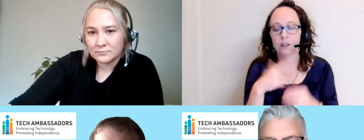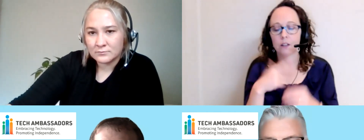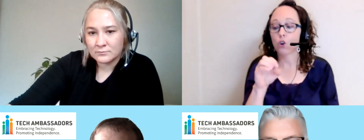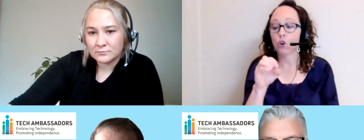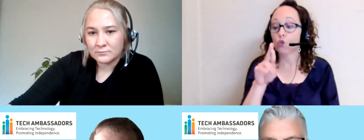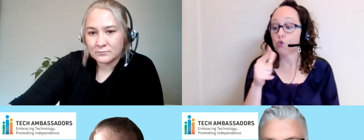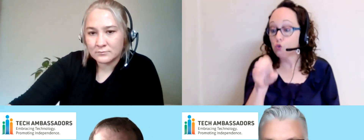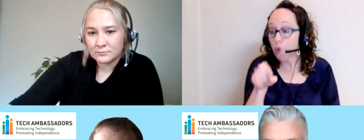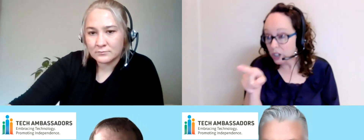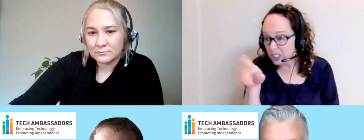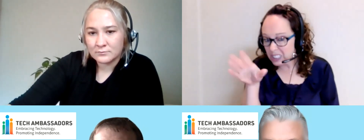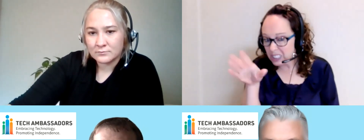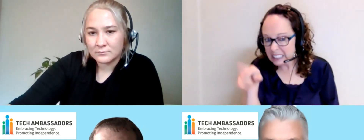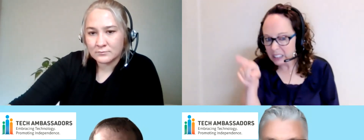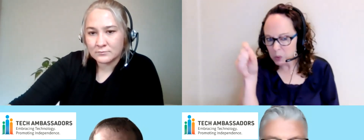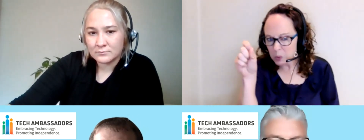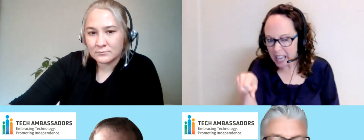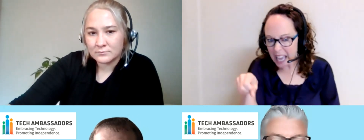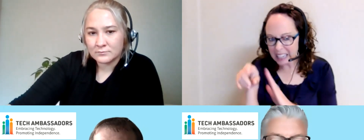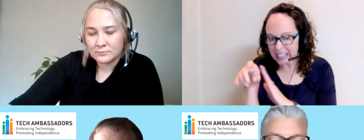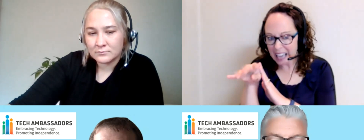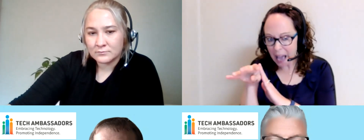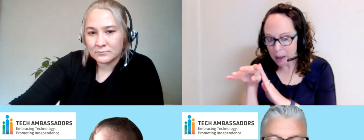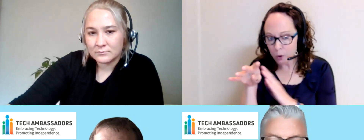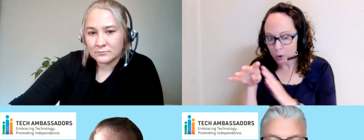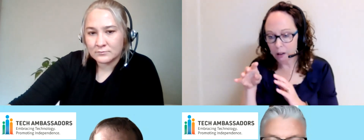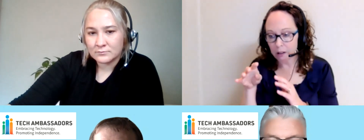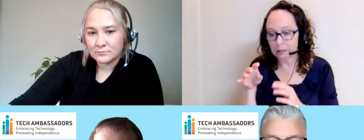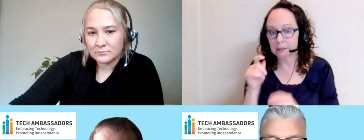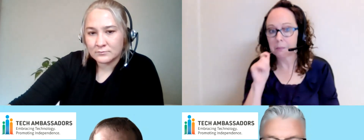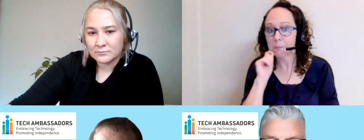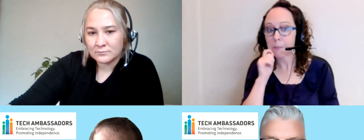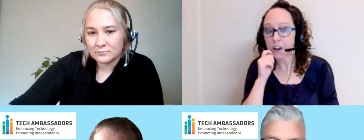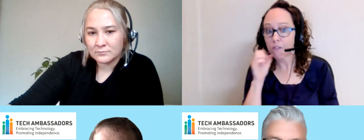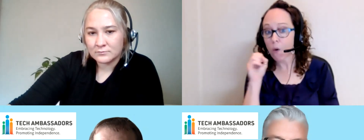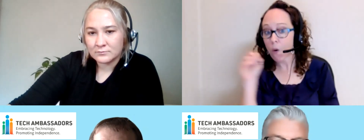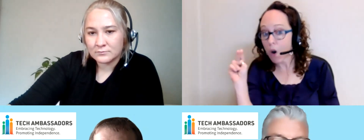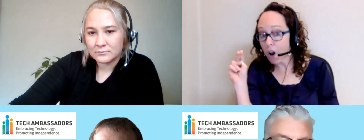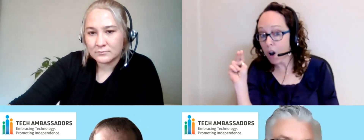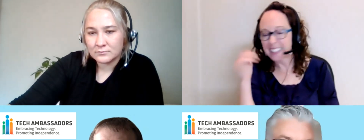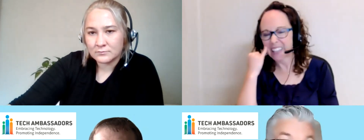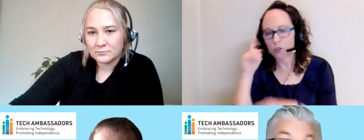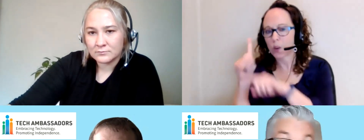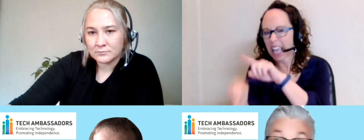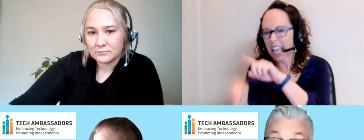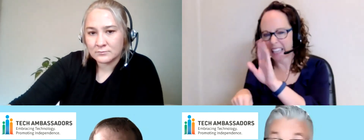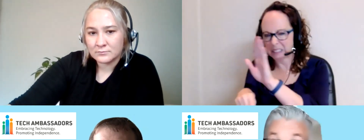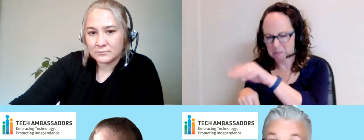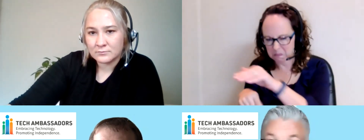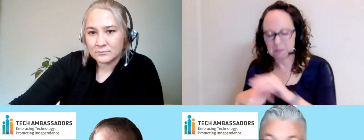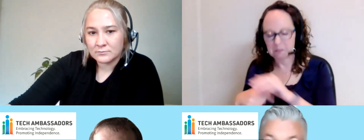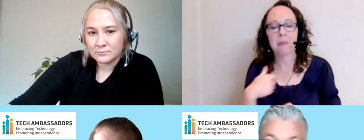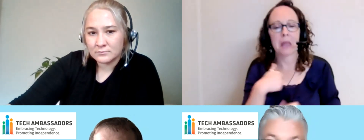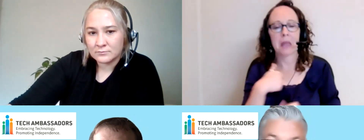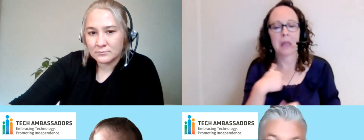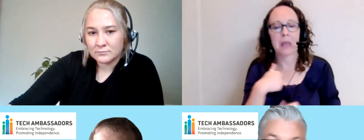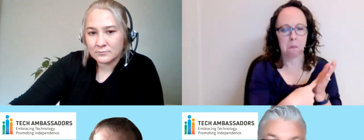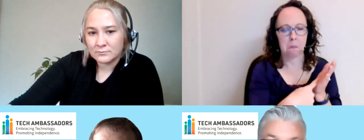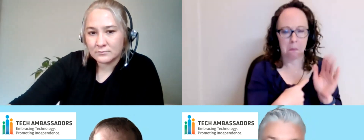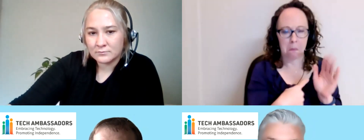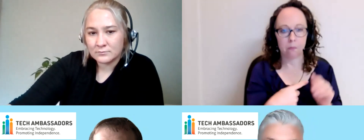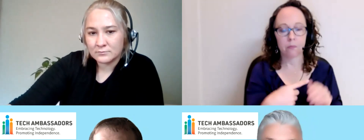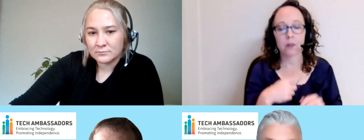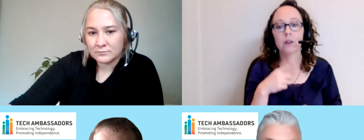working, we'll let him talk about whatever that was live. But I'll just go ahead and mention, if you didn't happen to see the